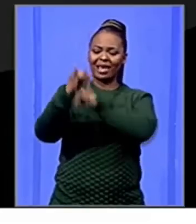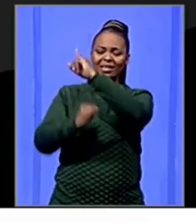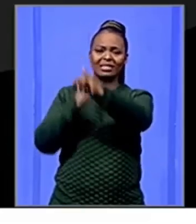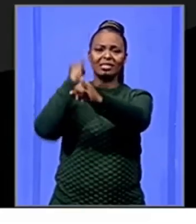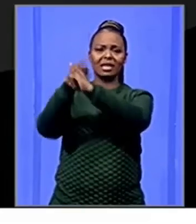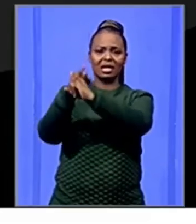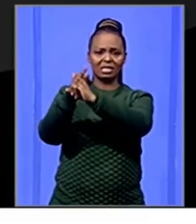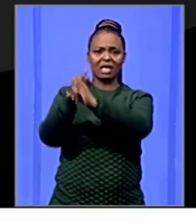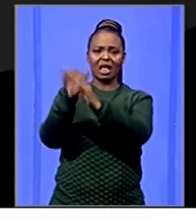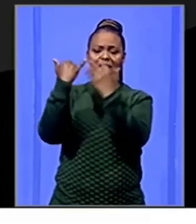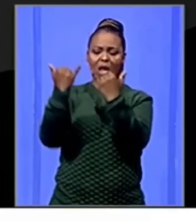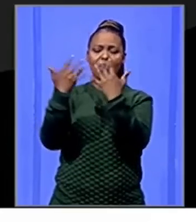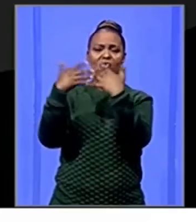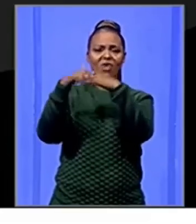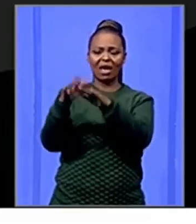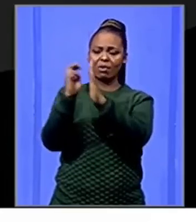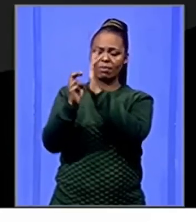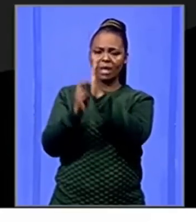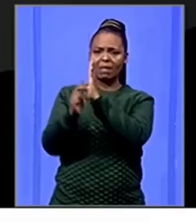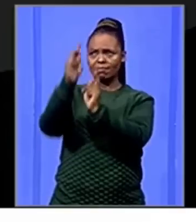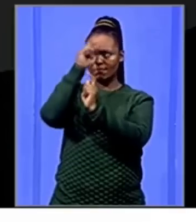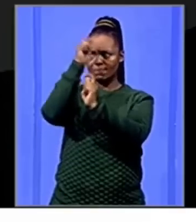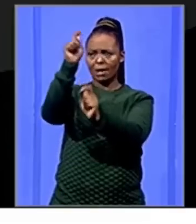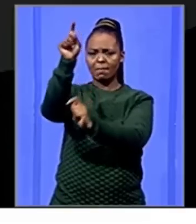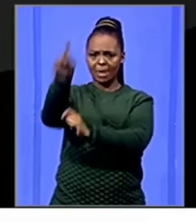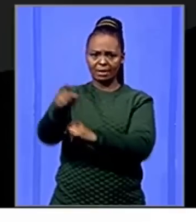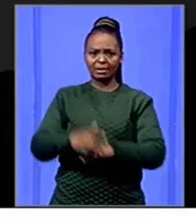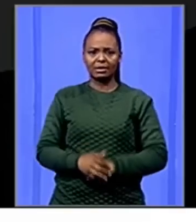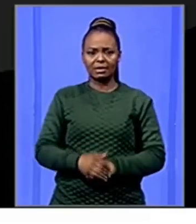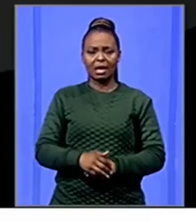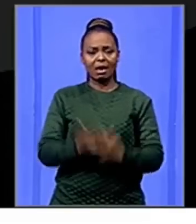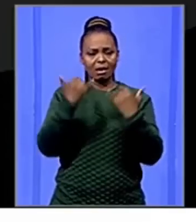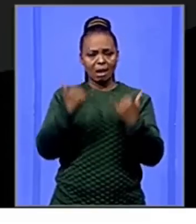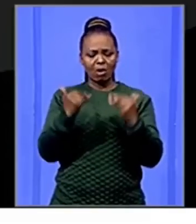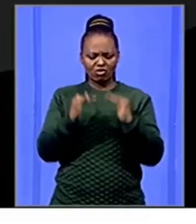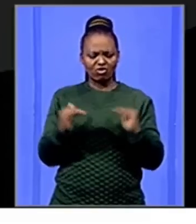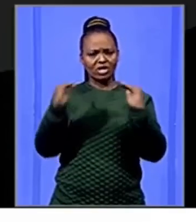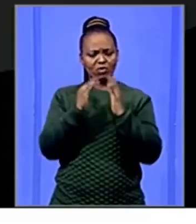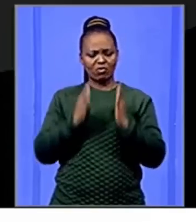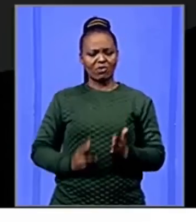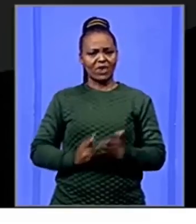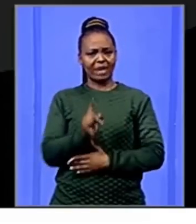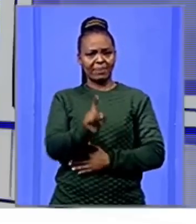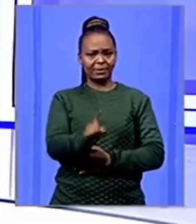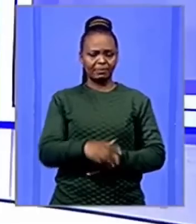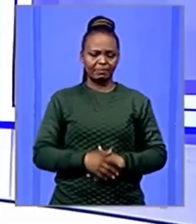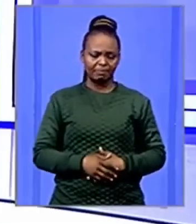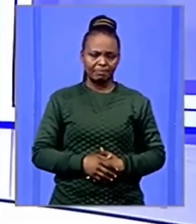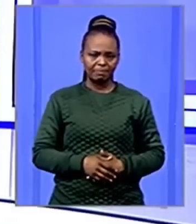conventions, we have demonstrated an unwavering dedication to justice and human rights.